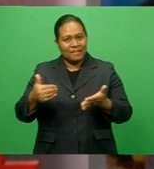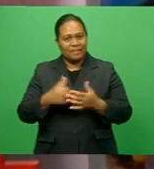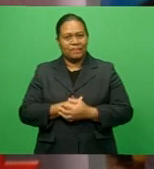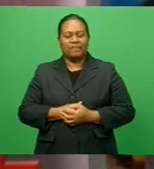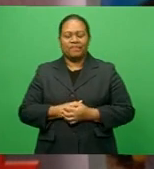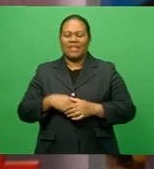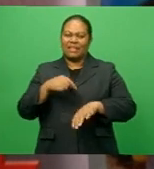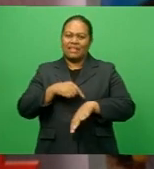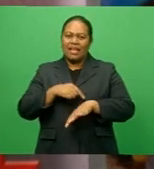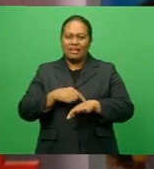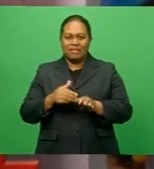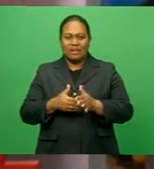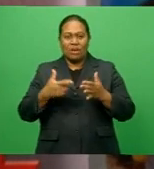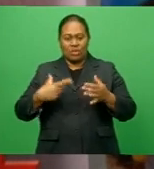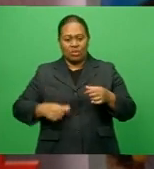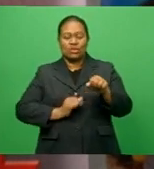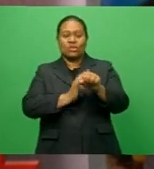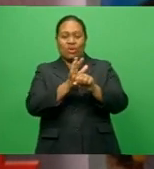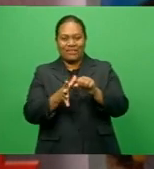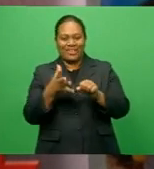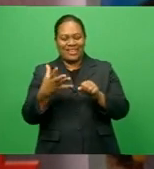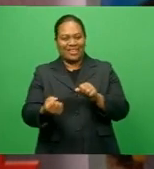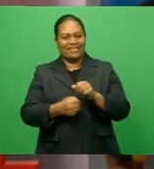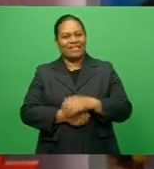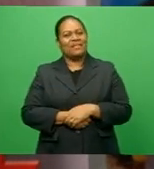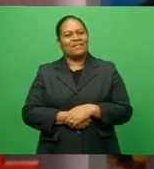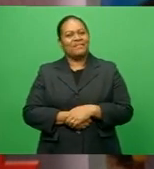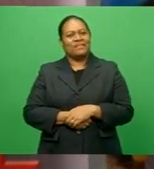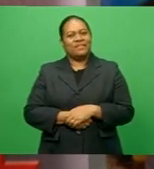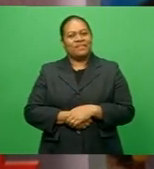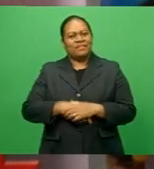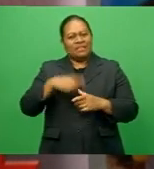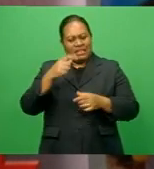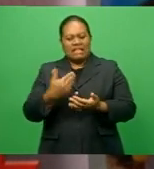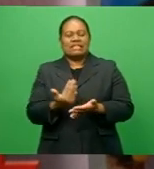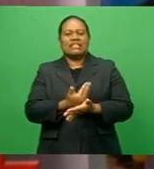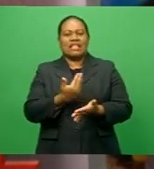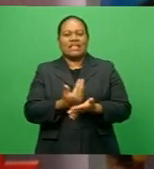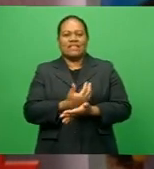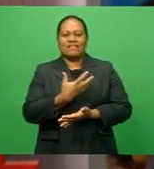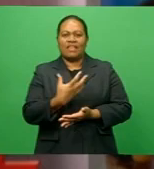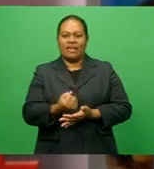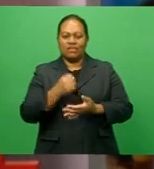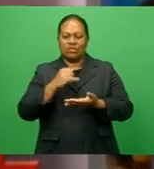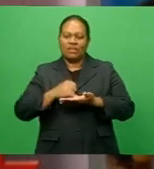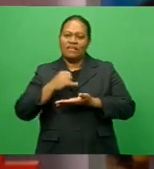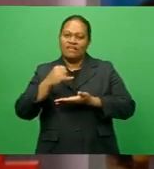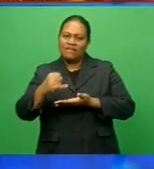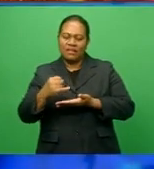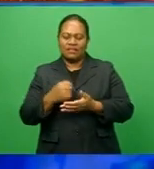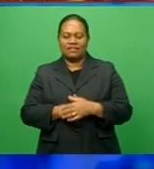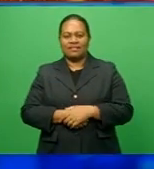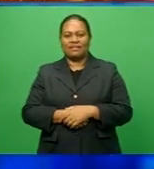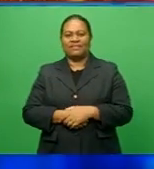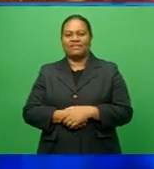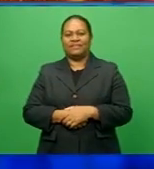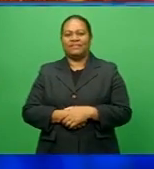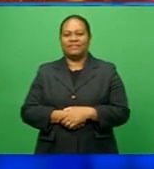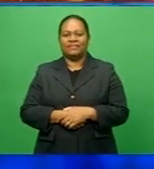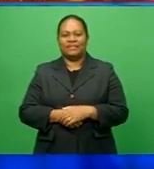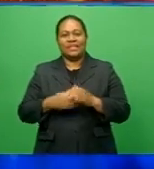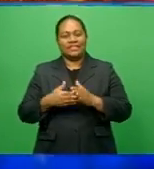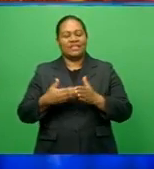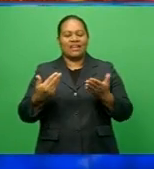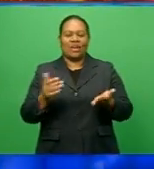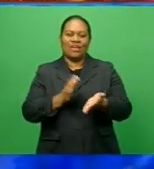this time of the pandemic or during this crisis, so we can use these savings or this investment to fall back. Sanifa